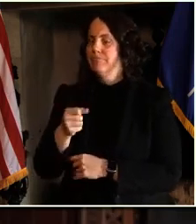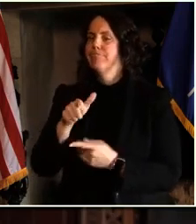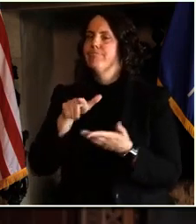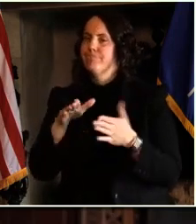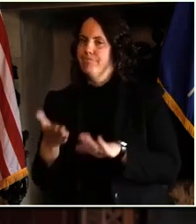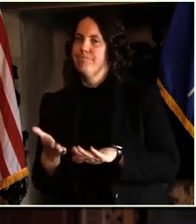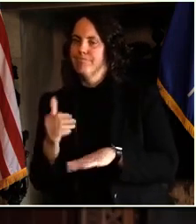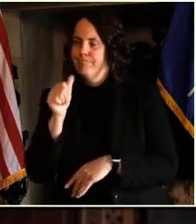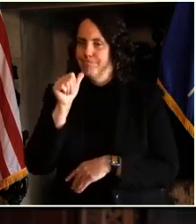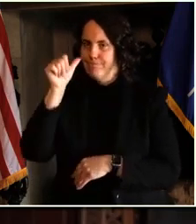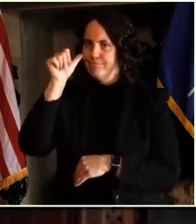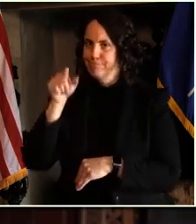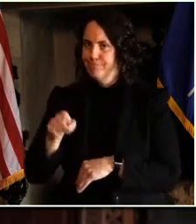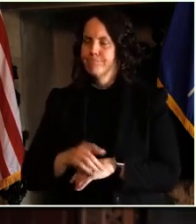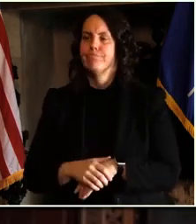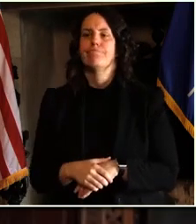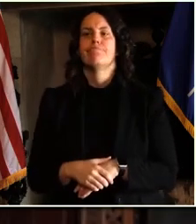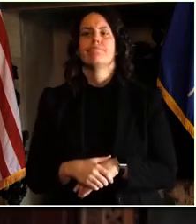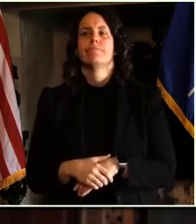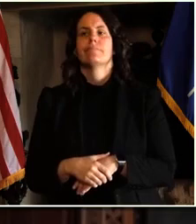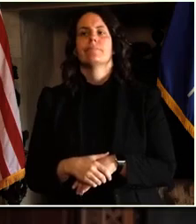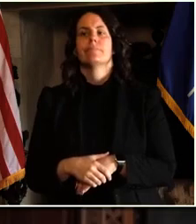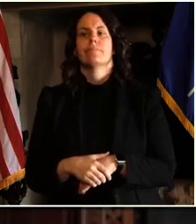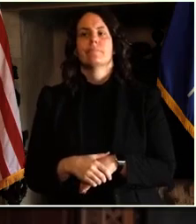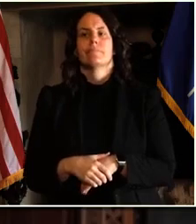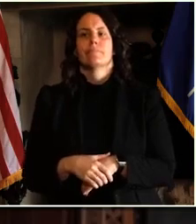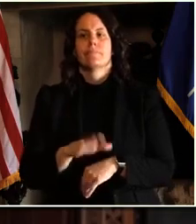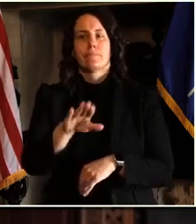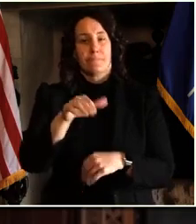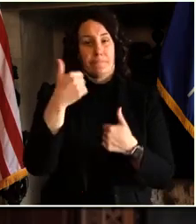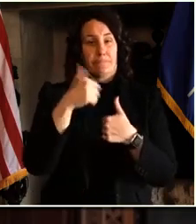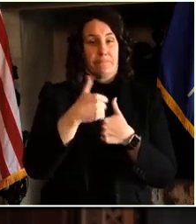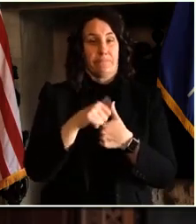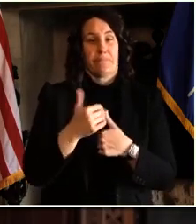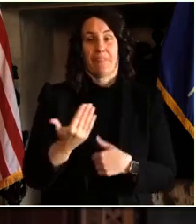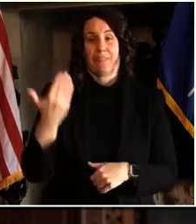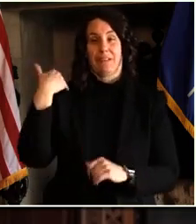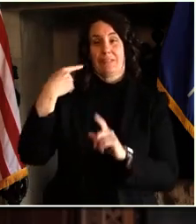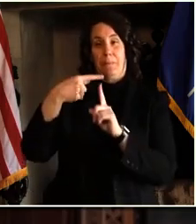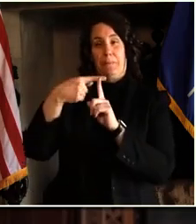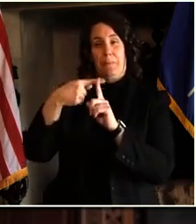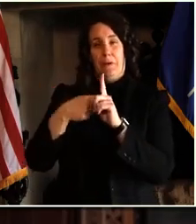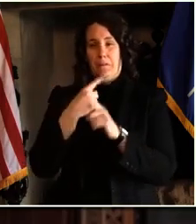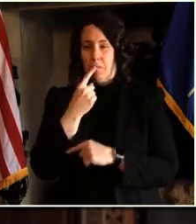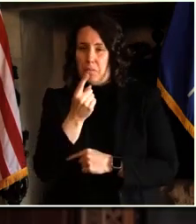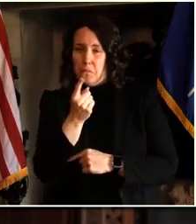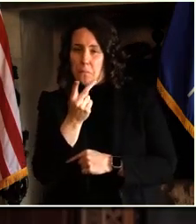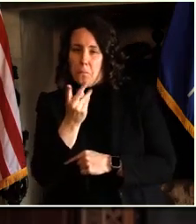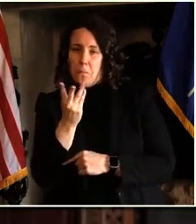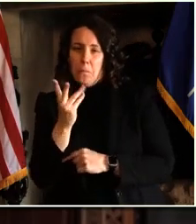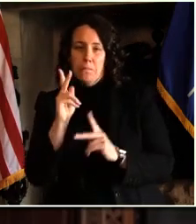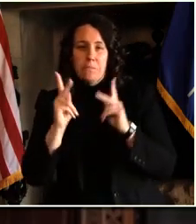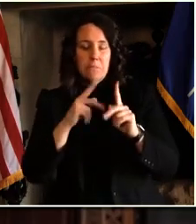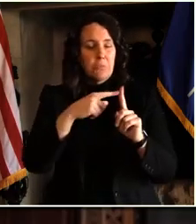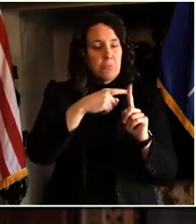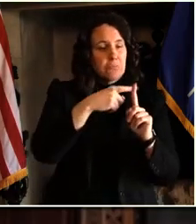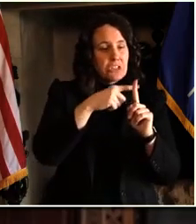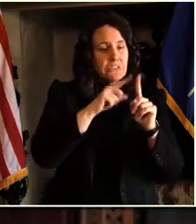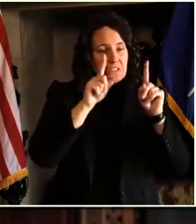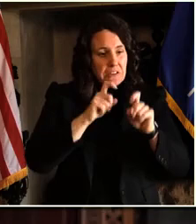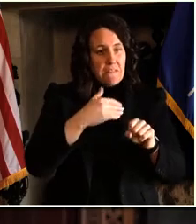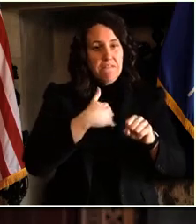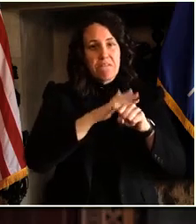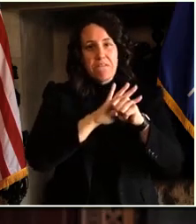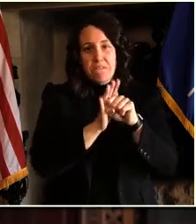ago when Wisconsin had fewer than a handful of confirmed cases, and our state lab had finally received the test kits they needed